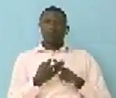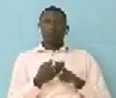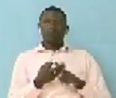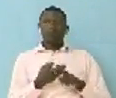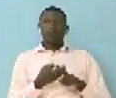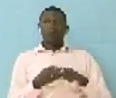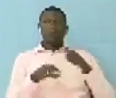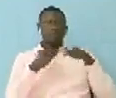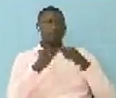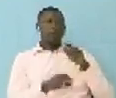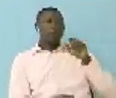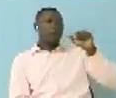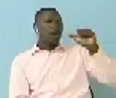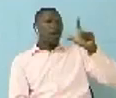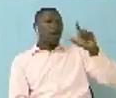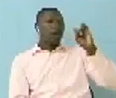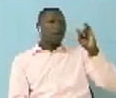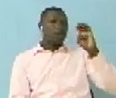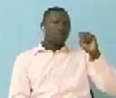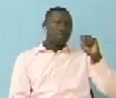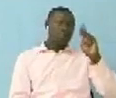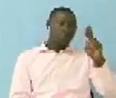know him.